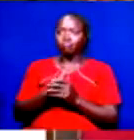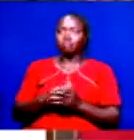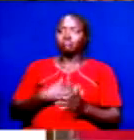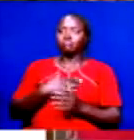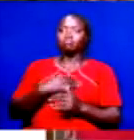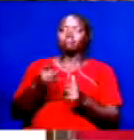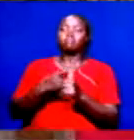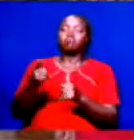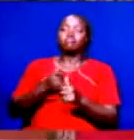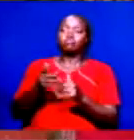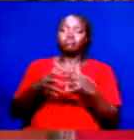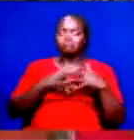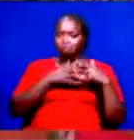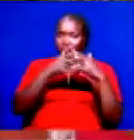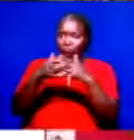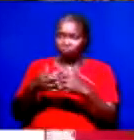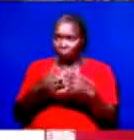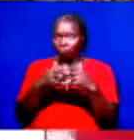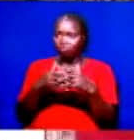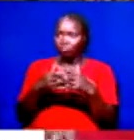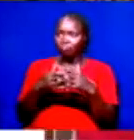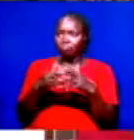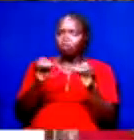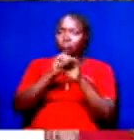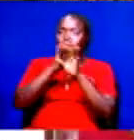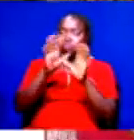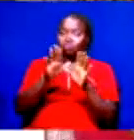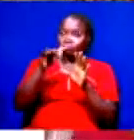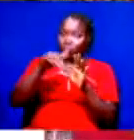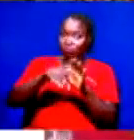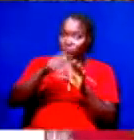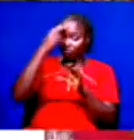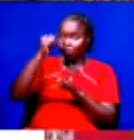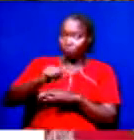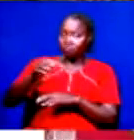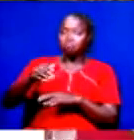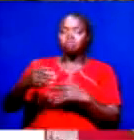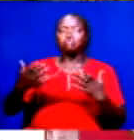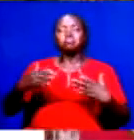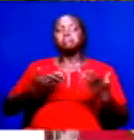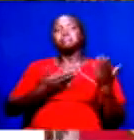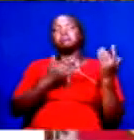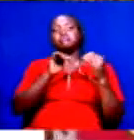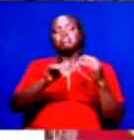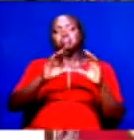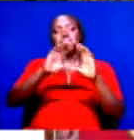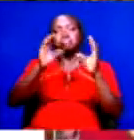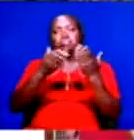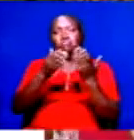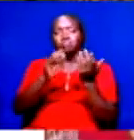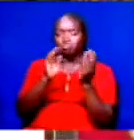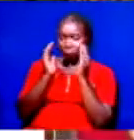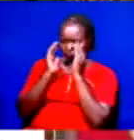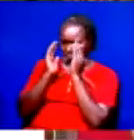Lady of the United States, Tungata Tayeq, here in Kajiado County, the residents now only hope that the global now turn its